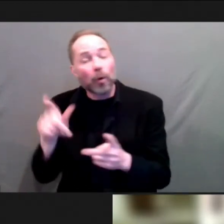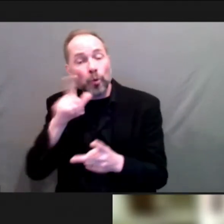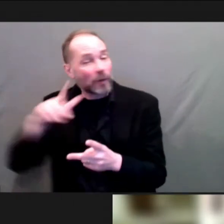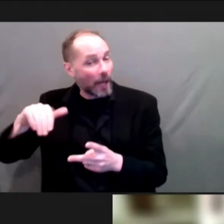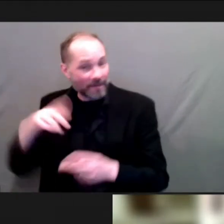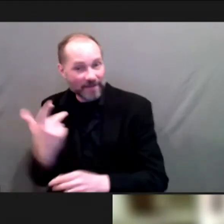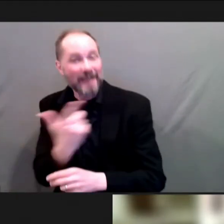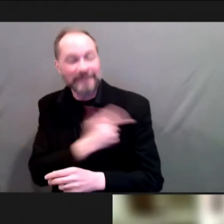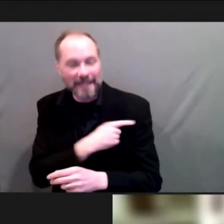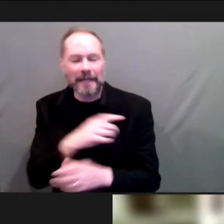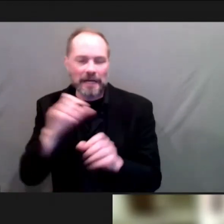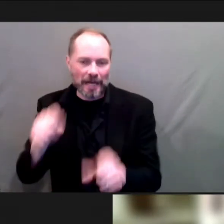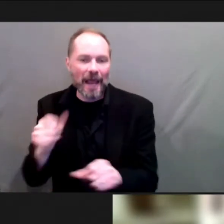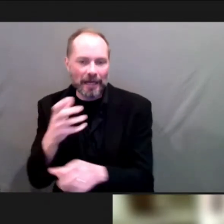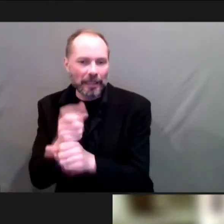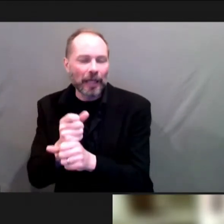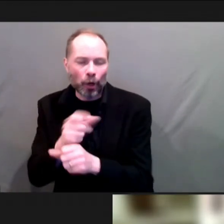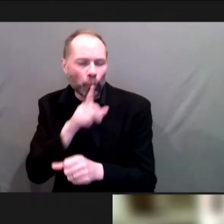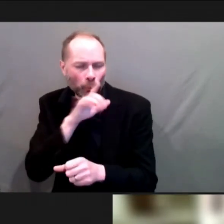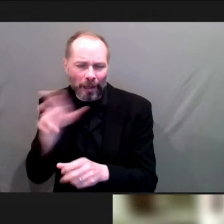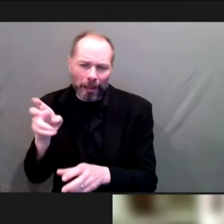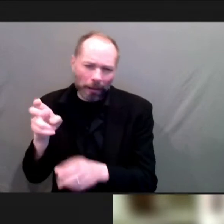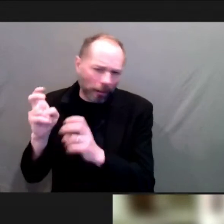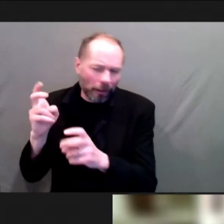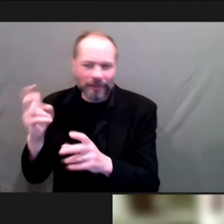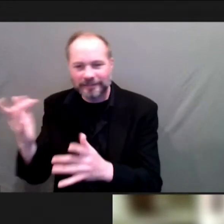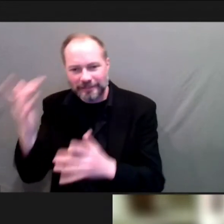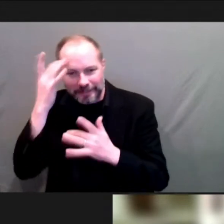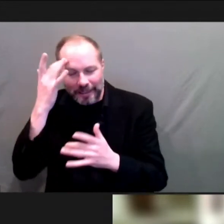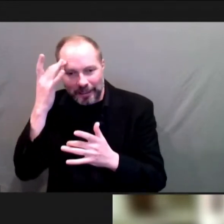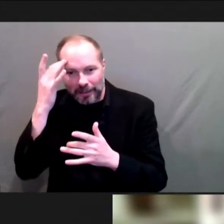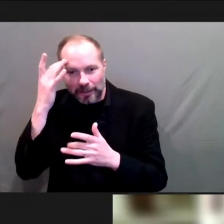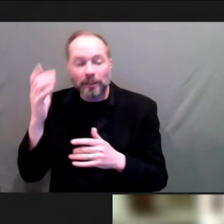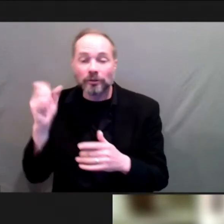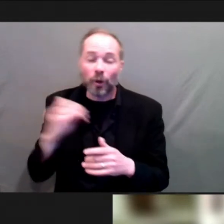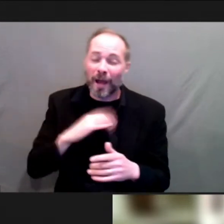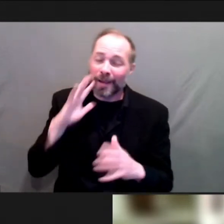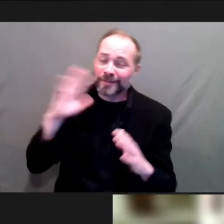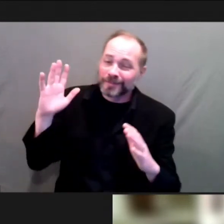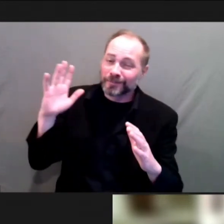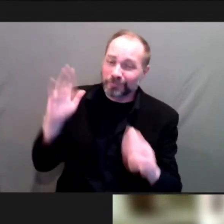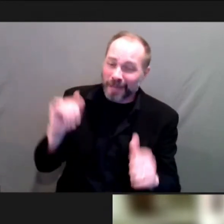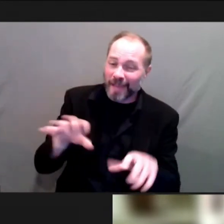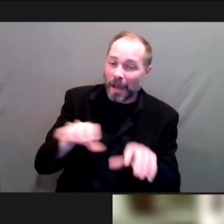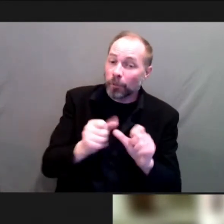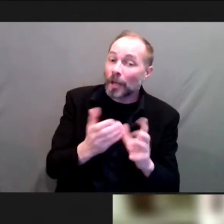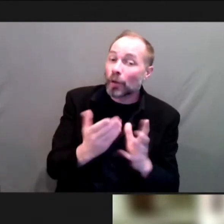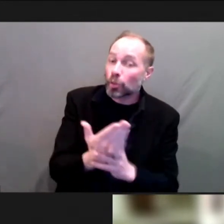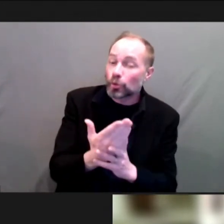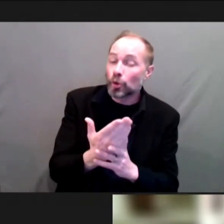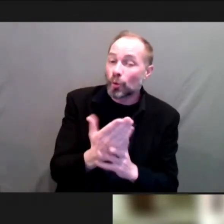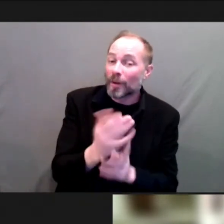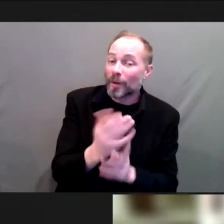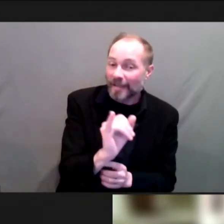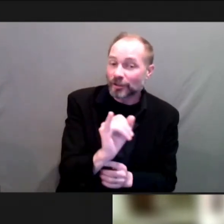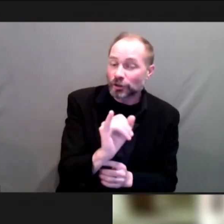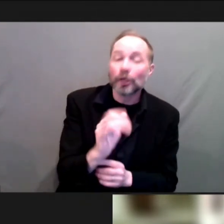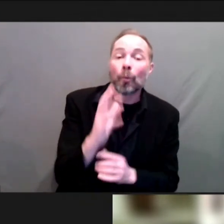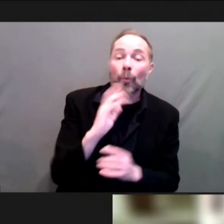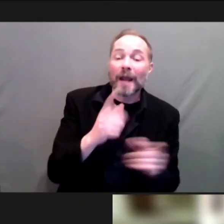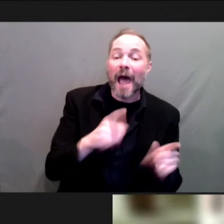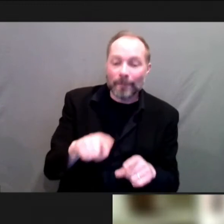So it seems better at penetrating the vaccines for infection. So I would expect that those breakthrough cases will go up, but I don't expect the